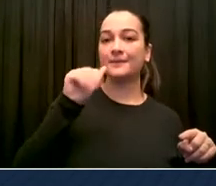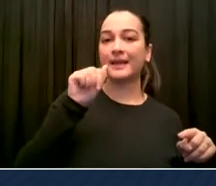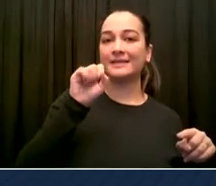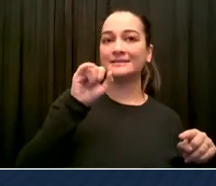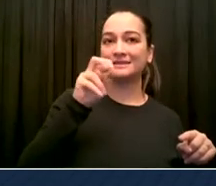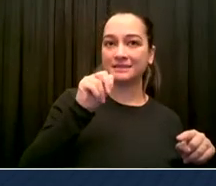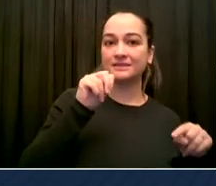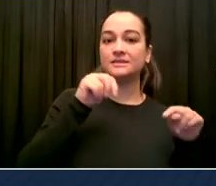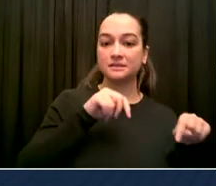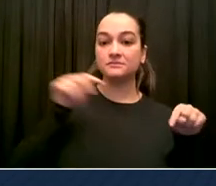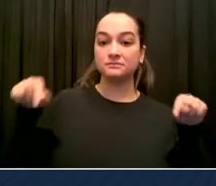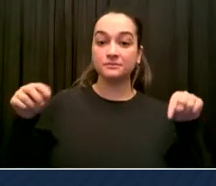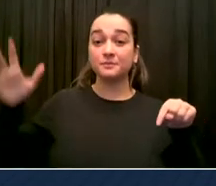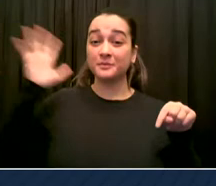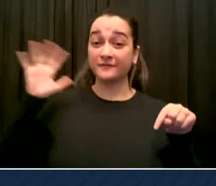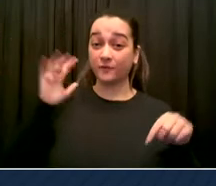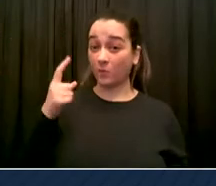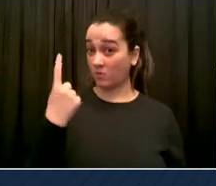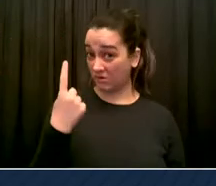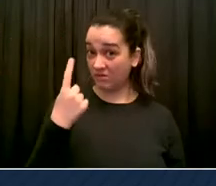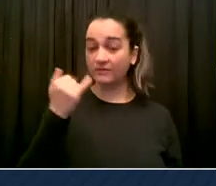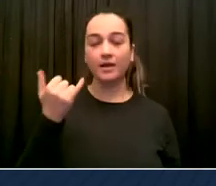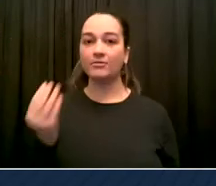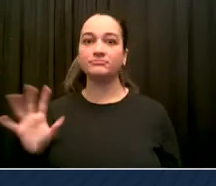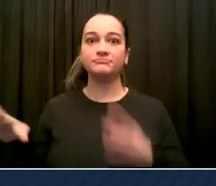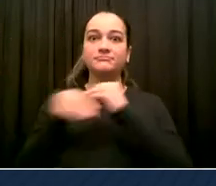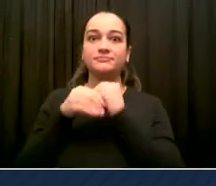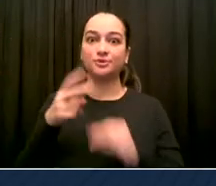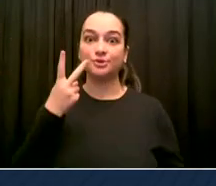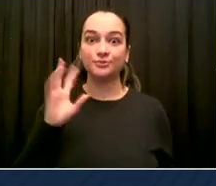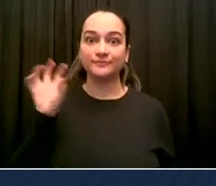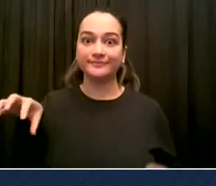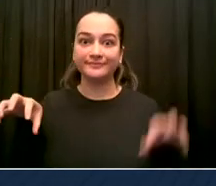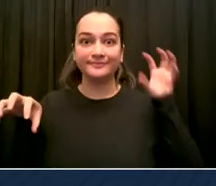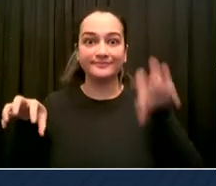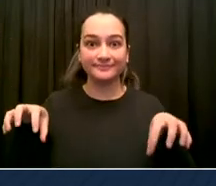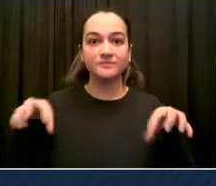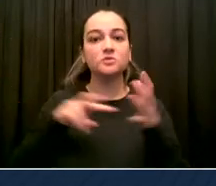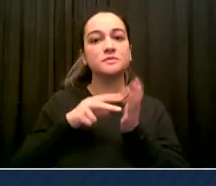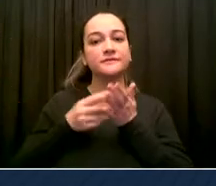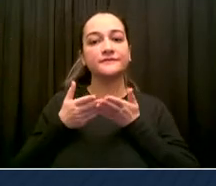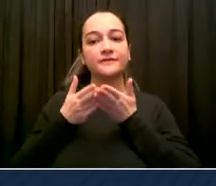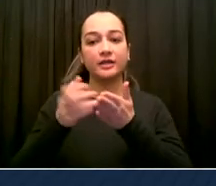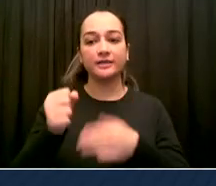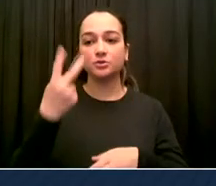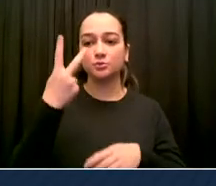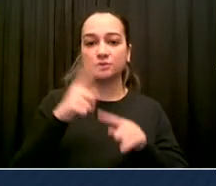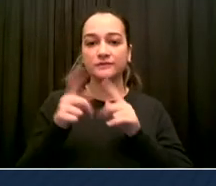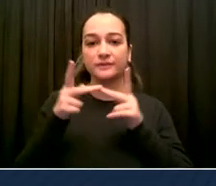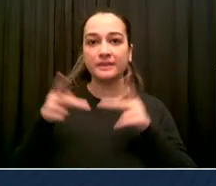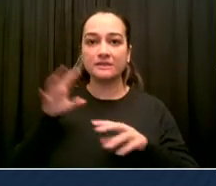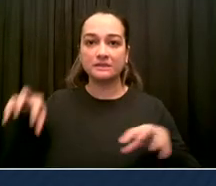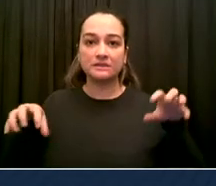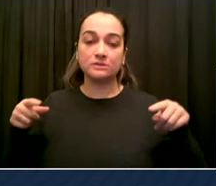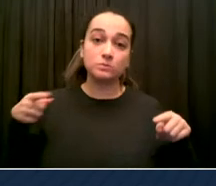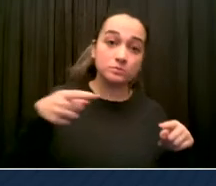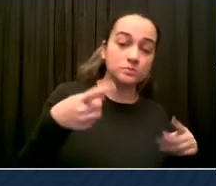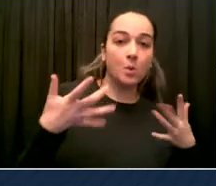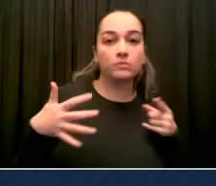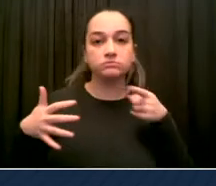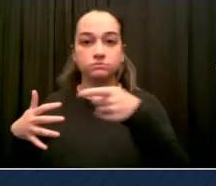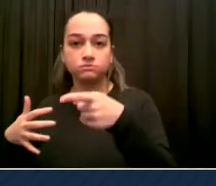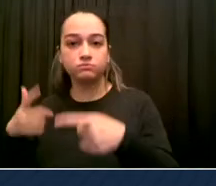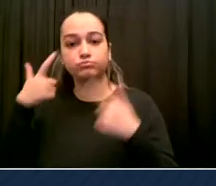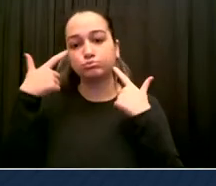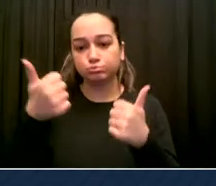Governor's Island. And when we talk about a recovery for all of us, we mean all of us. We want to make sure that folks can get to a beautiful